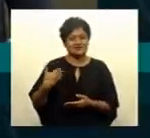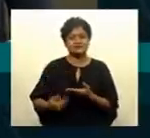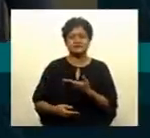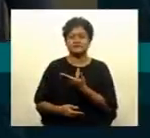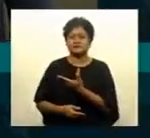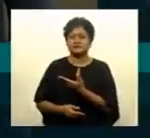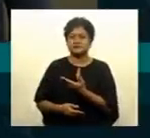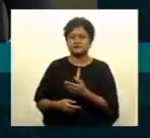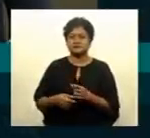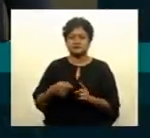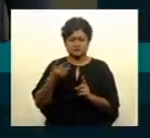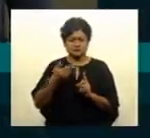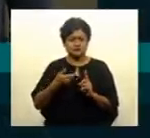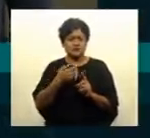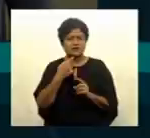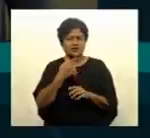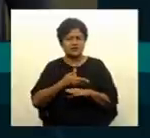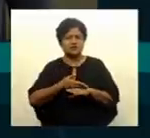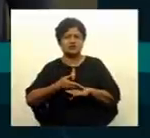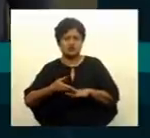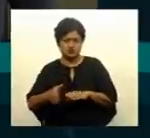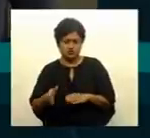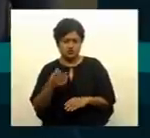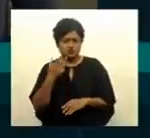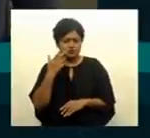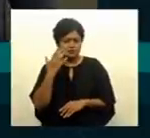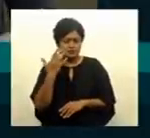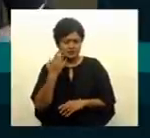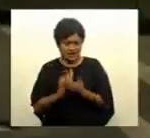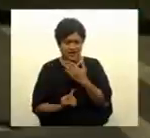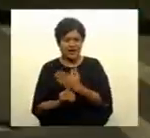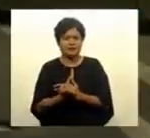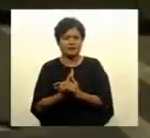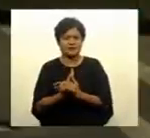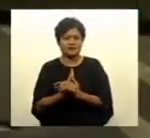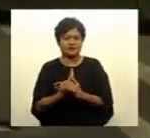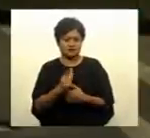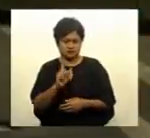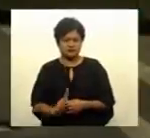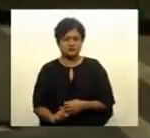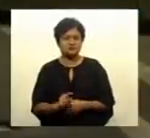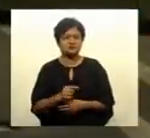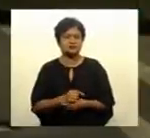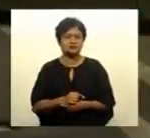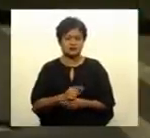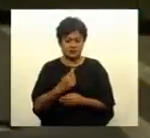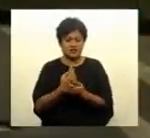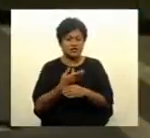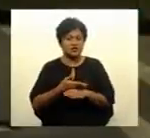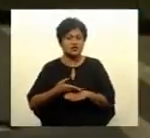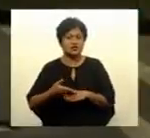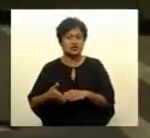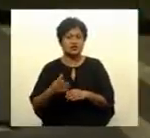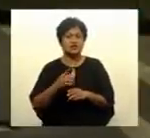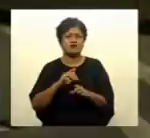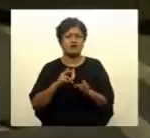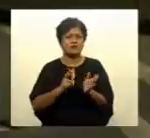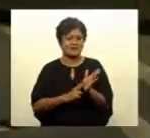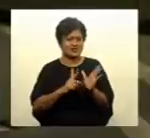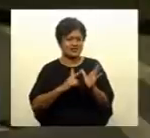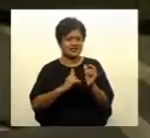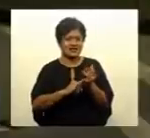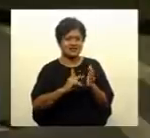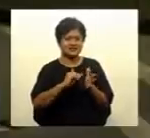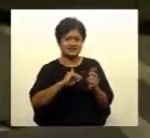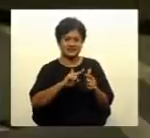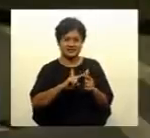a new cluster has been identified as well. Atela, the new cluster is from the Nasese Medical Center, with one